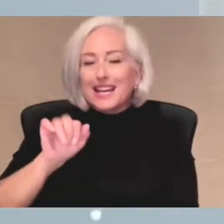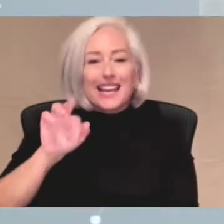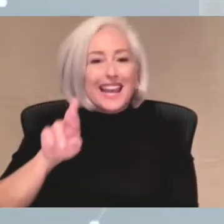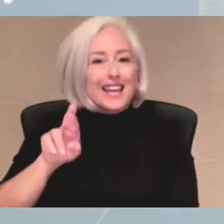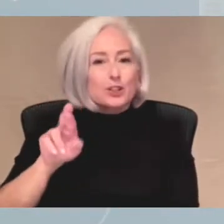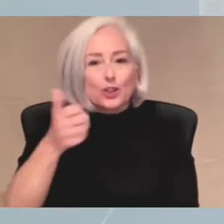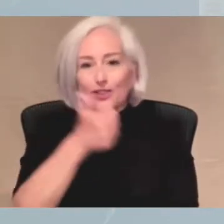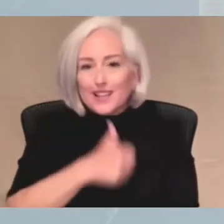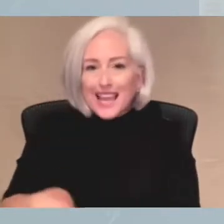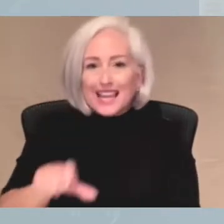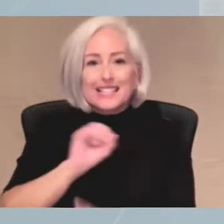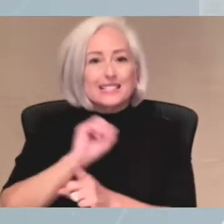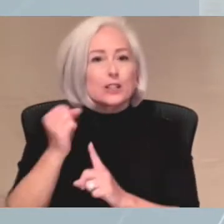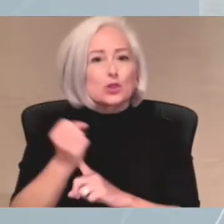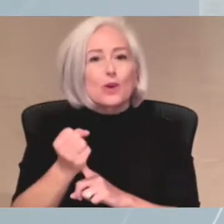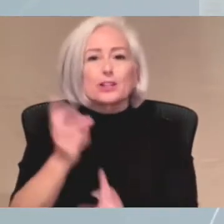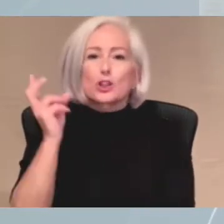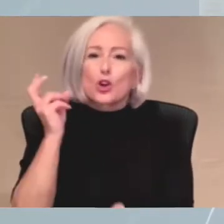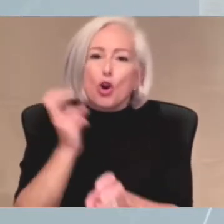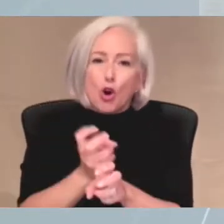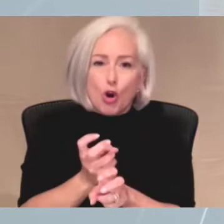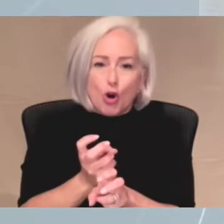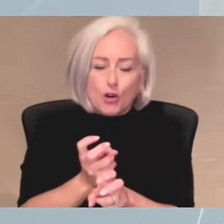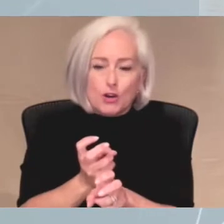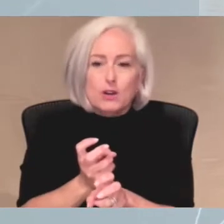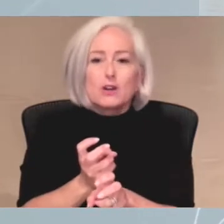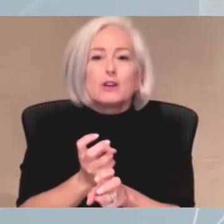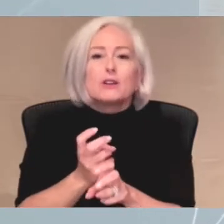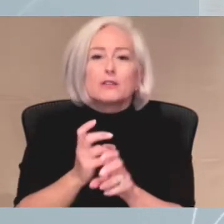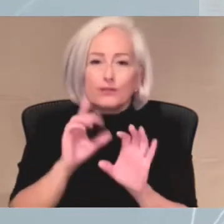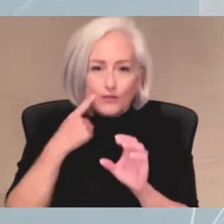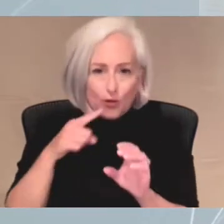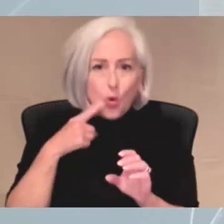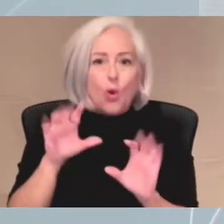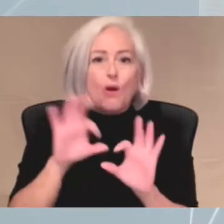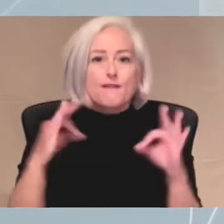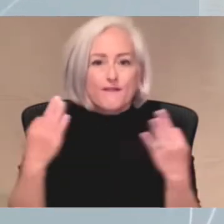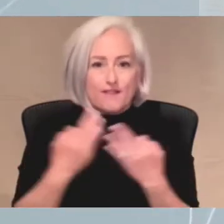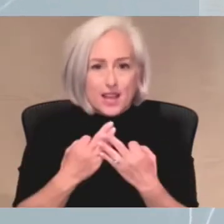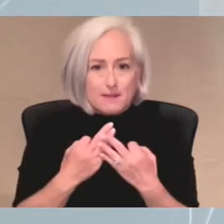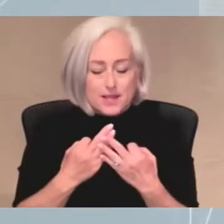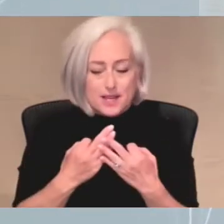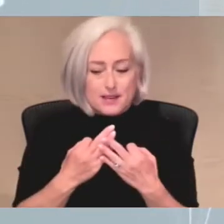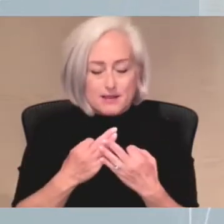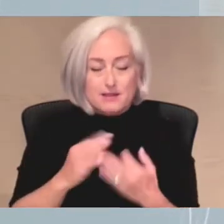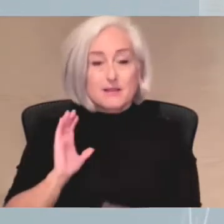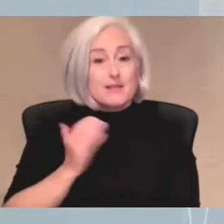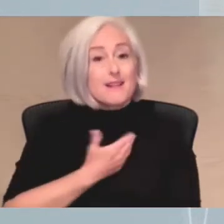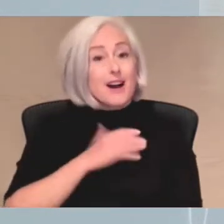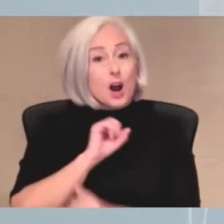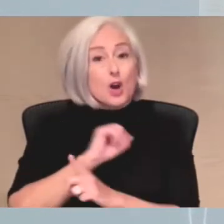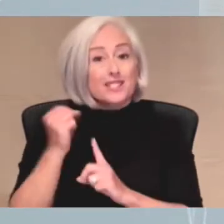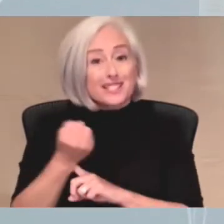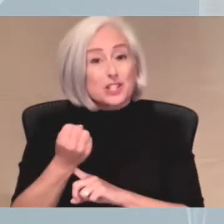extremely difficult, is hard on a family. And in our situation, it was triple hard because we were